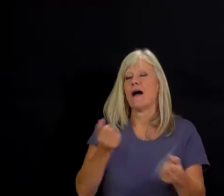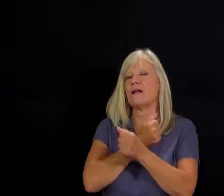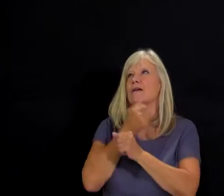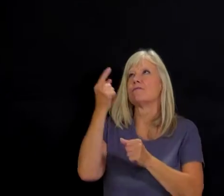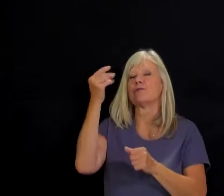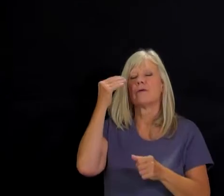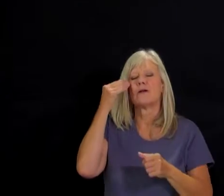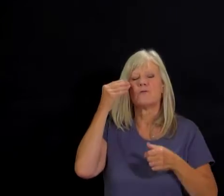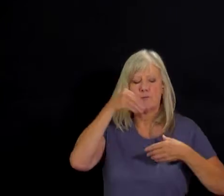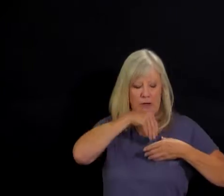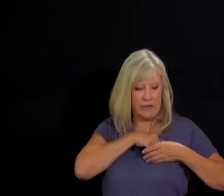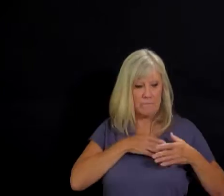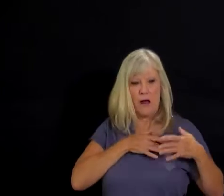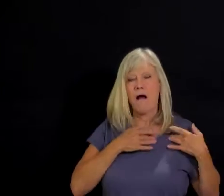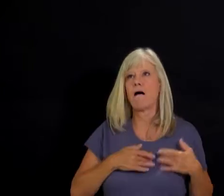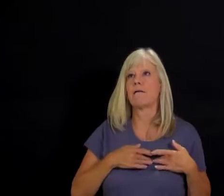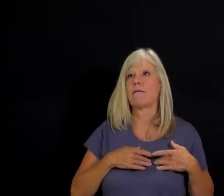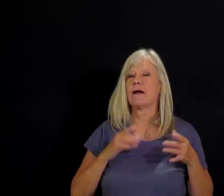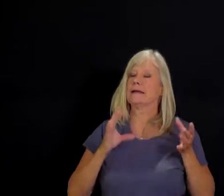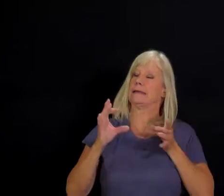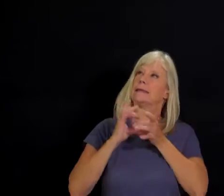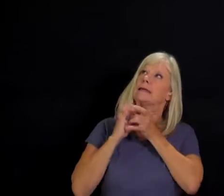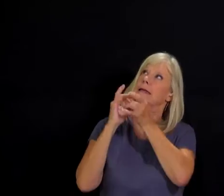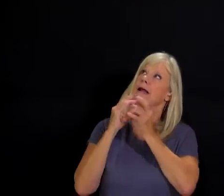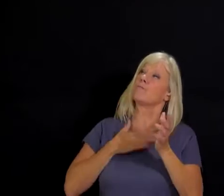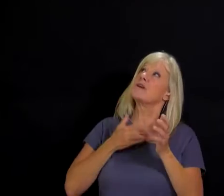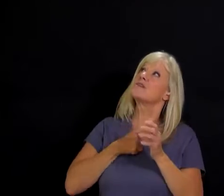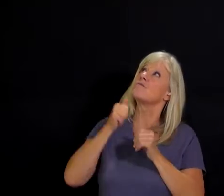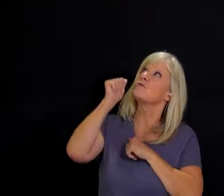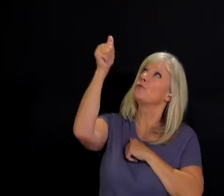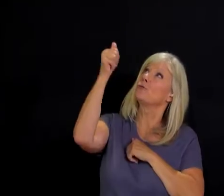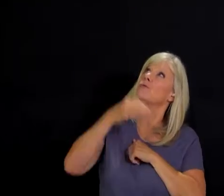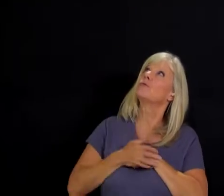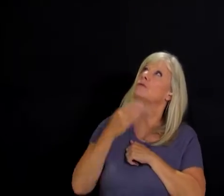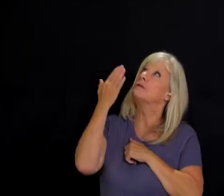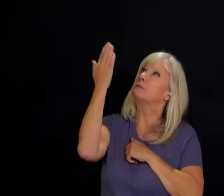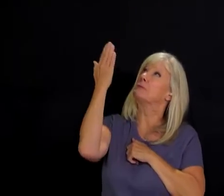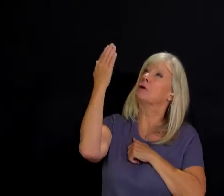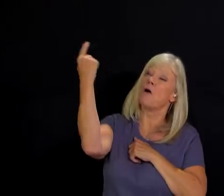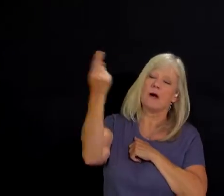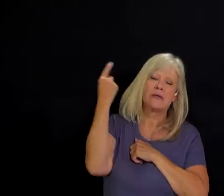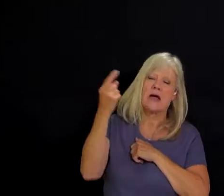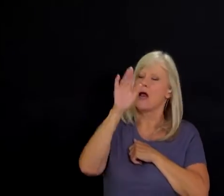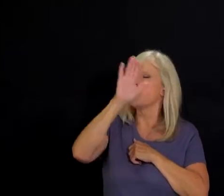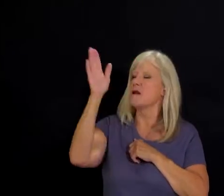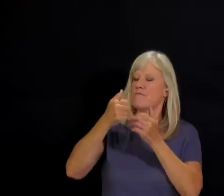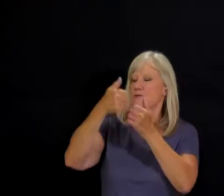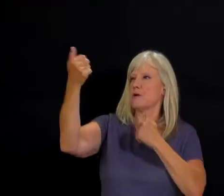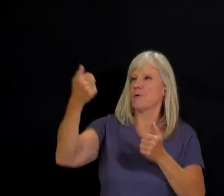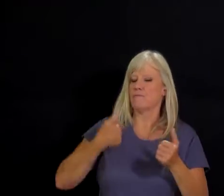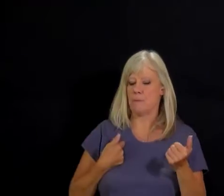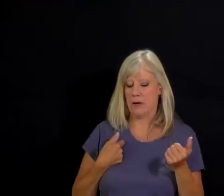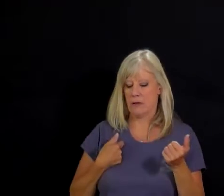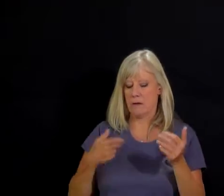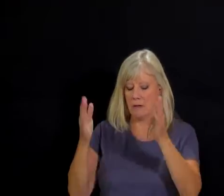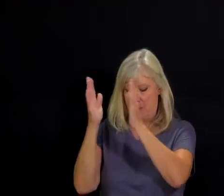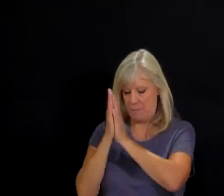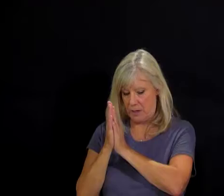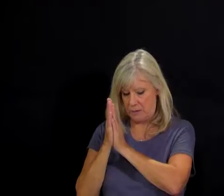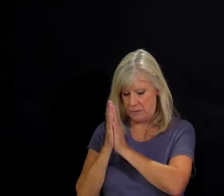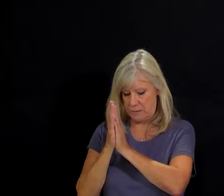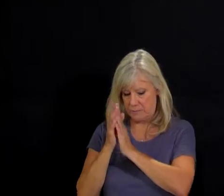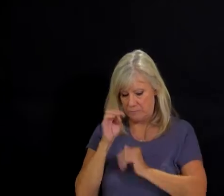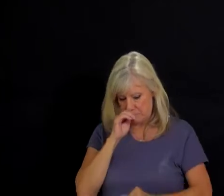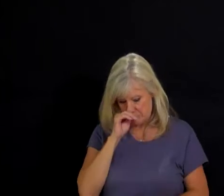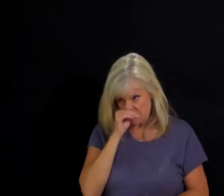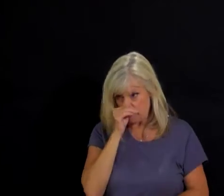you as if you were already there and unite myself wholly to you. Never permit me to be separated from you. Amen.